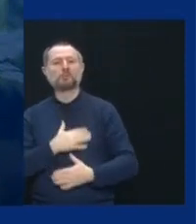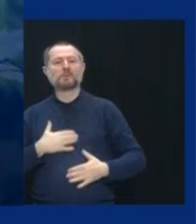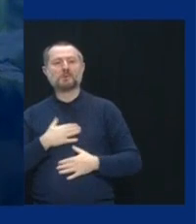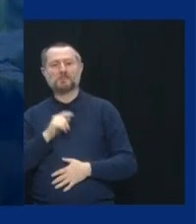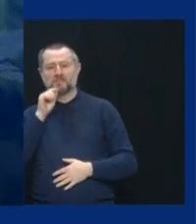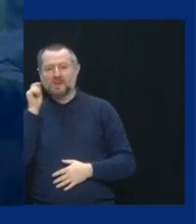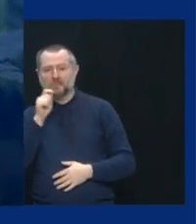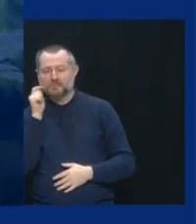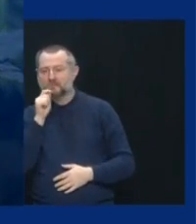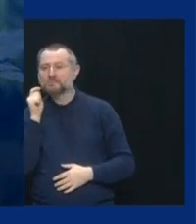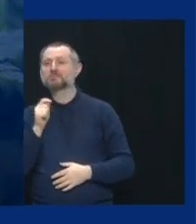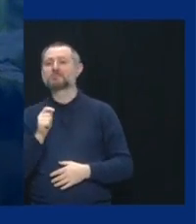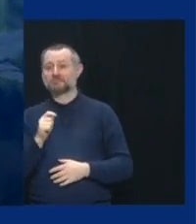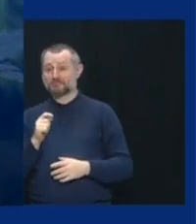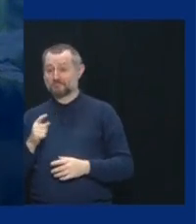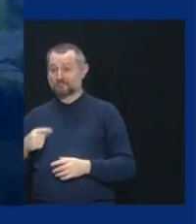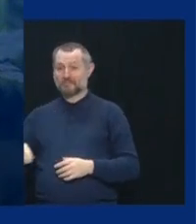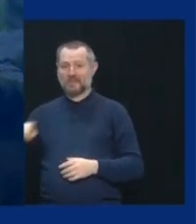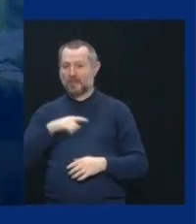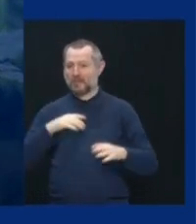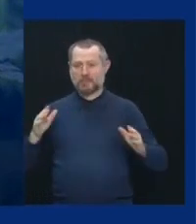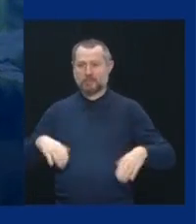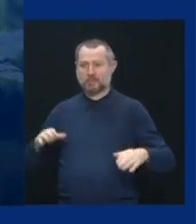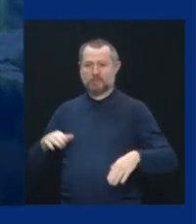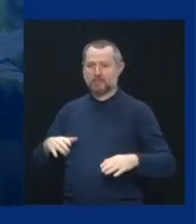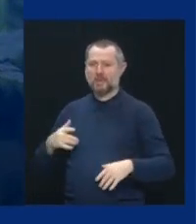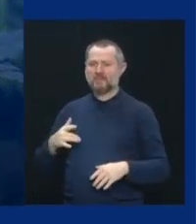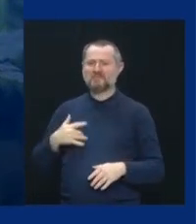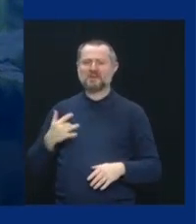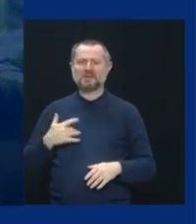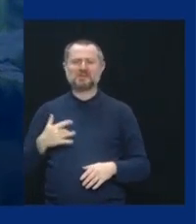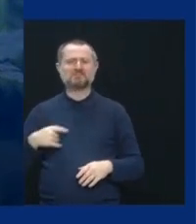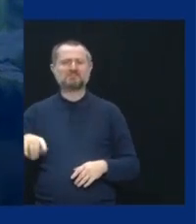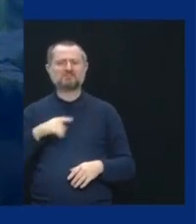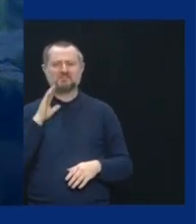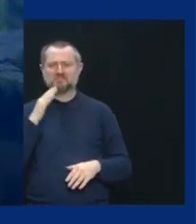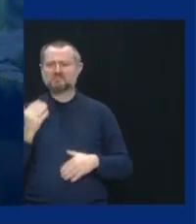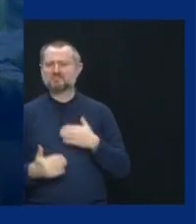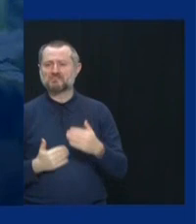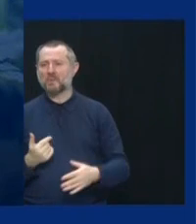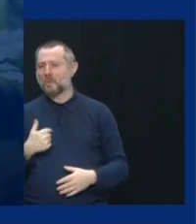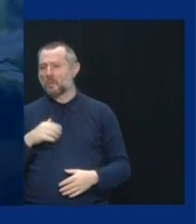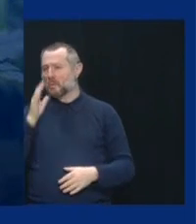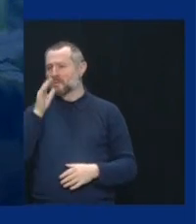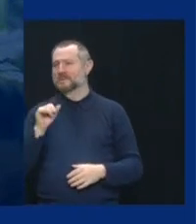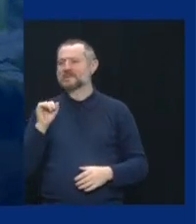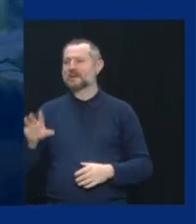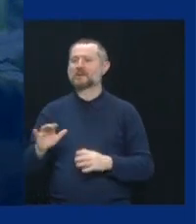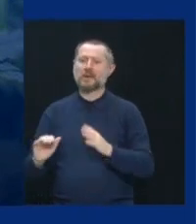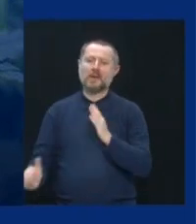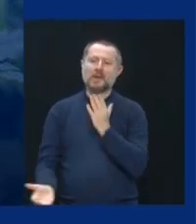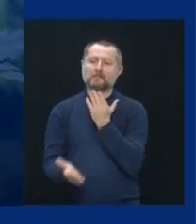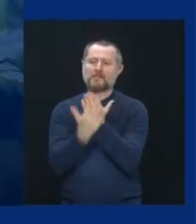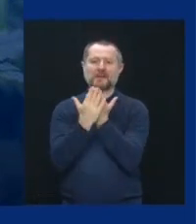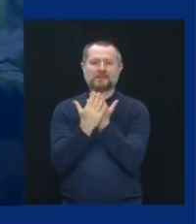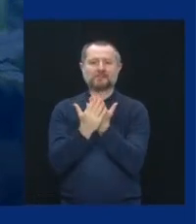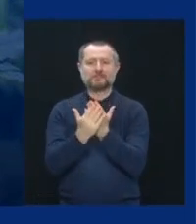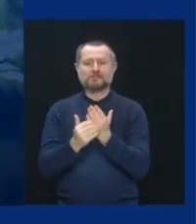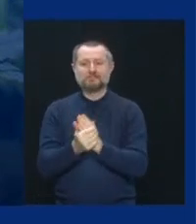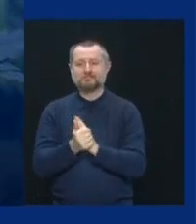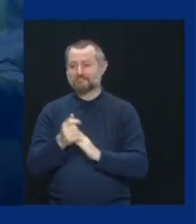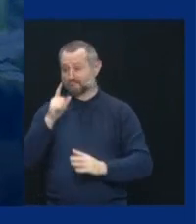We don't have an agreement yet, but I believe we're making progress. I'm sending an amended bill.